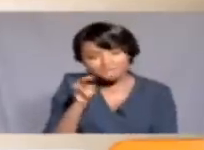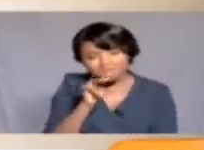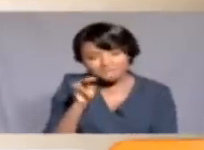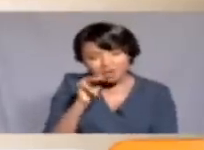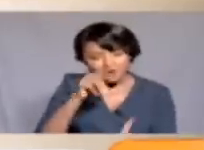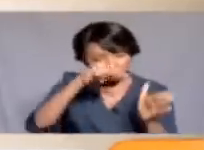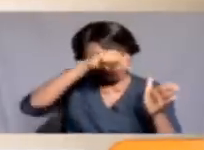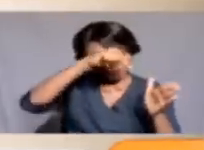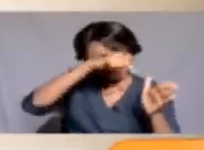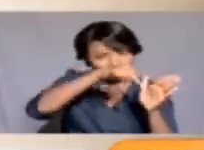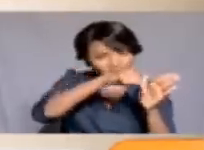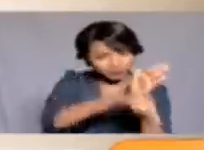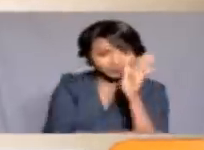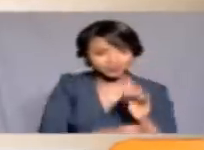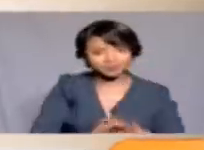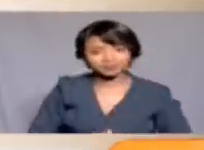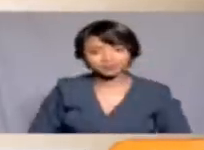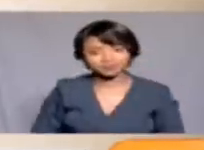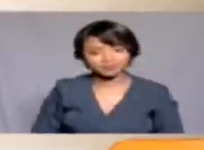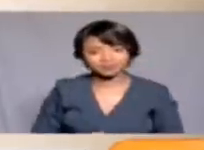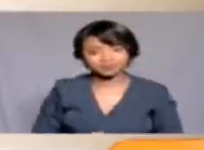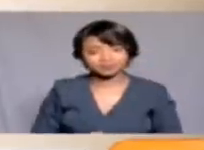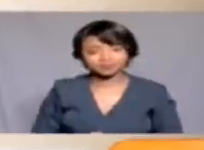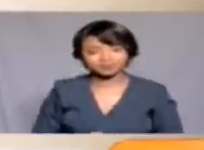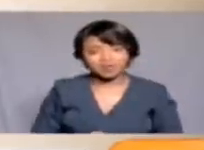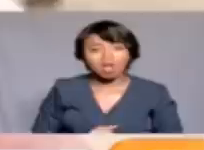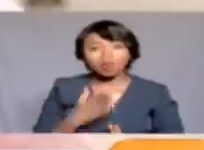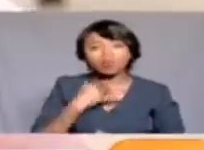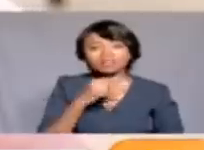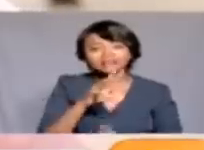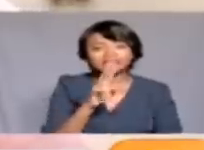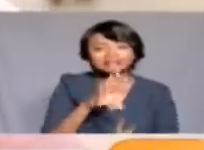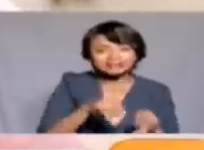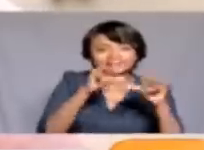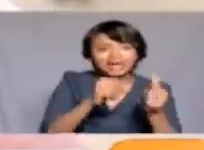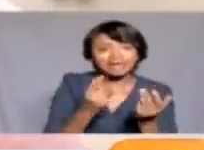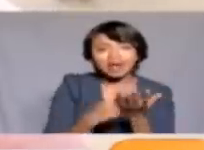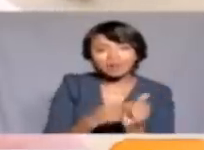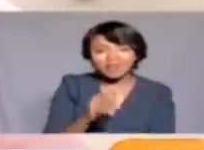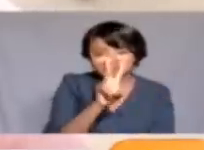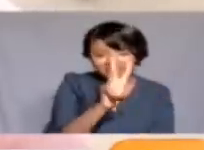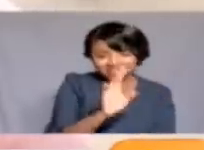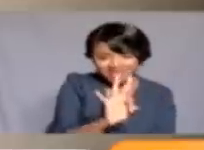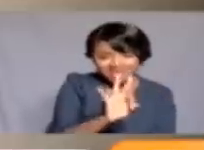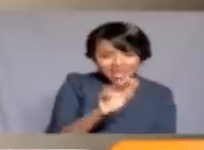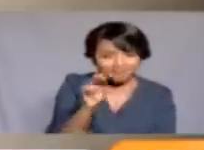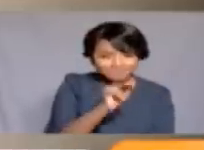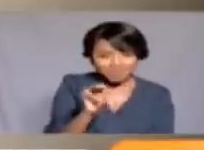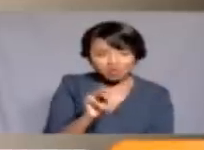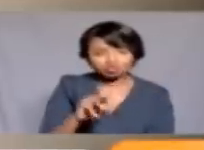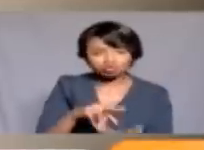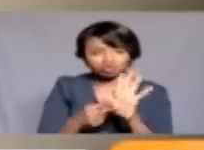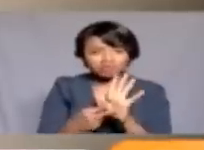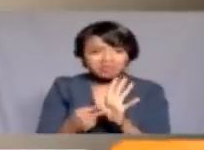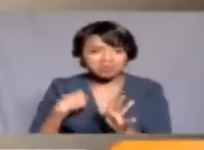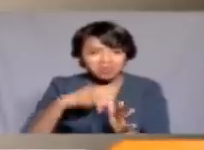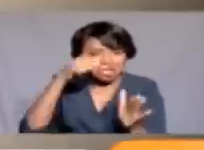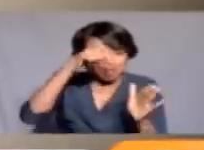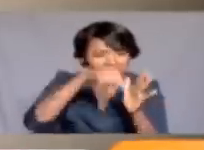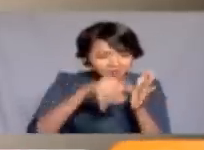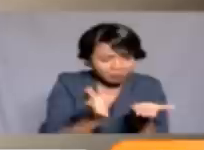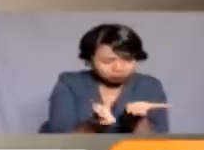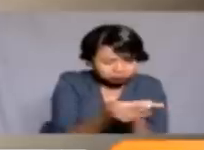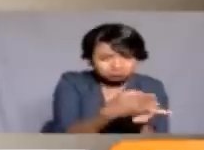meters, 3 to 3.5 million cubic meters of sand. We harvest at depths of minus 40 to minus